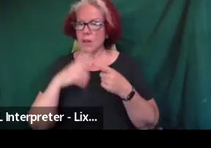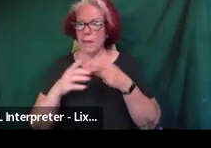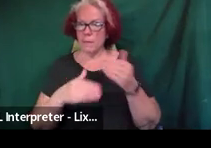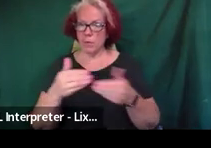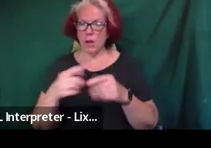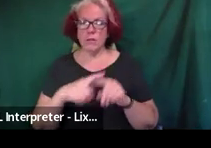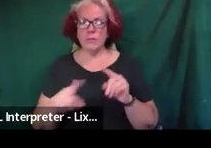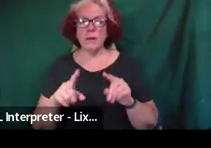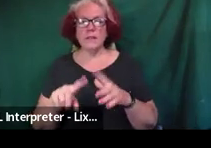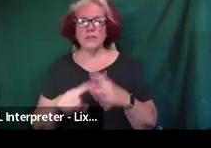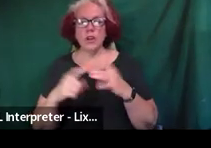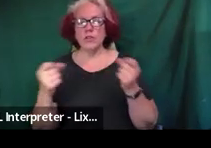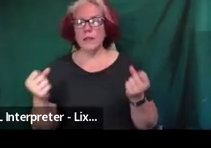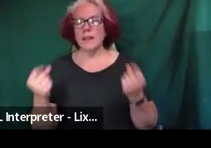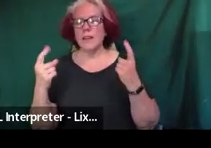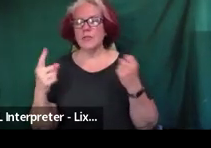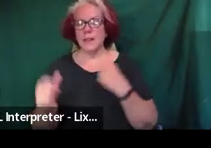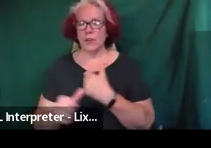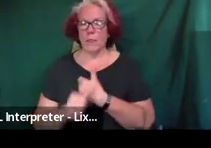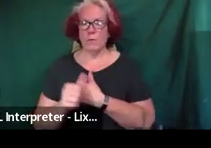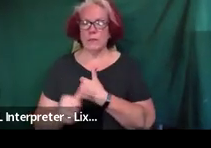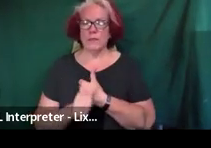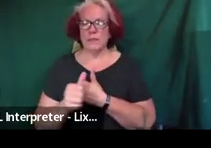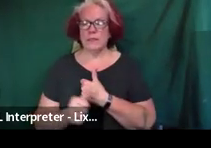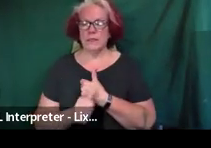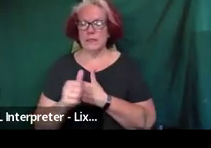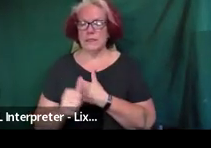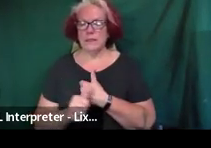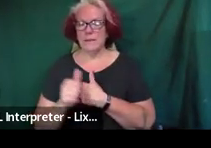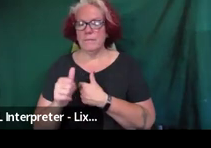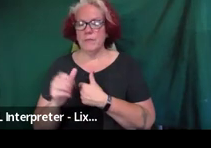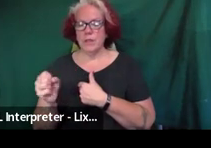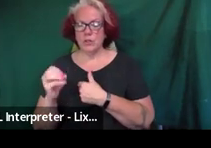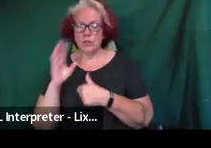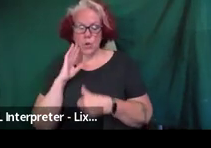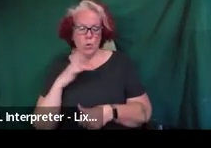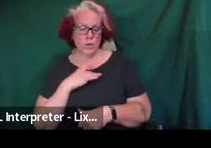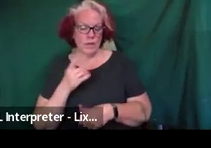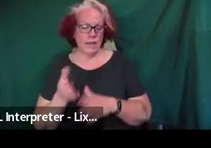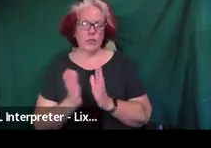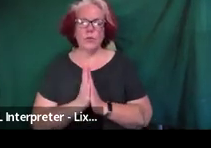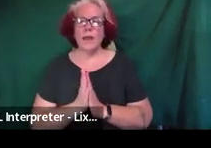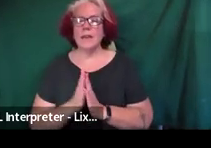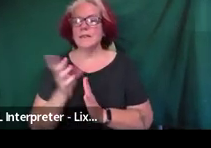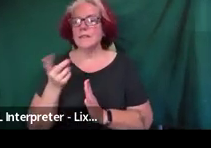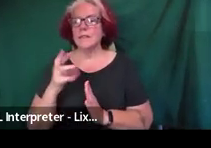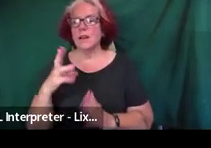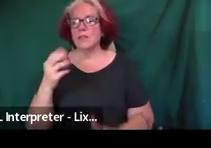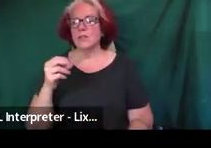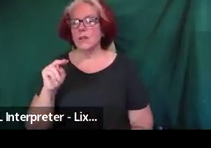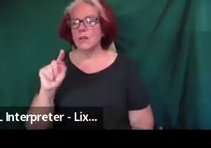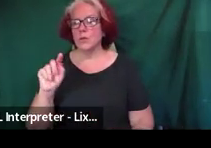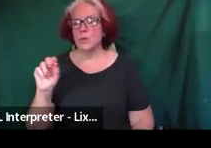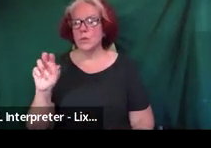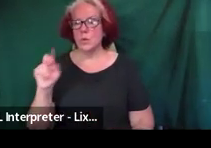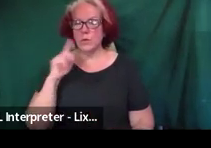get an understanding around the risk. And so we'd like to ask Dr. Huntoon, for this particular section, we know that